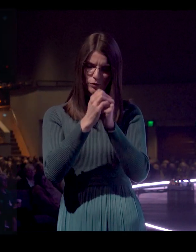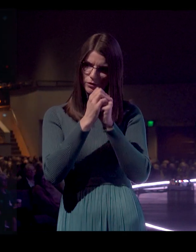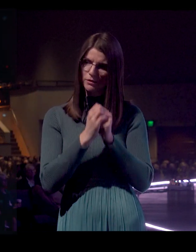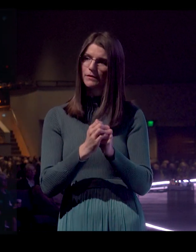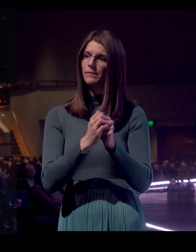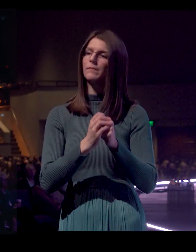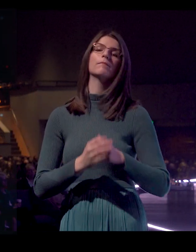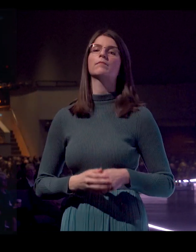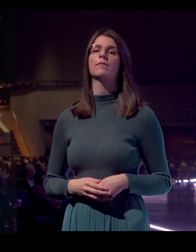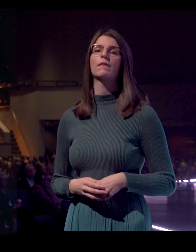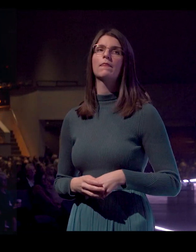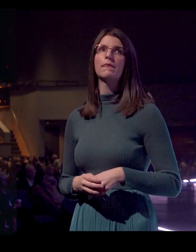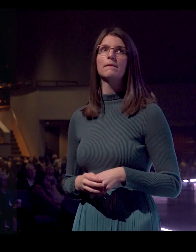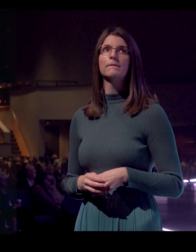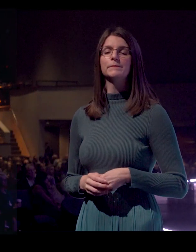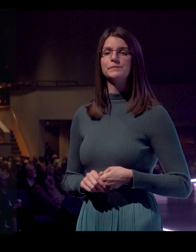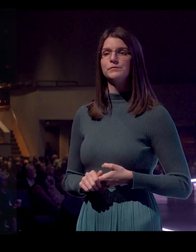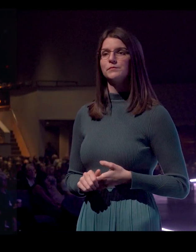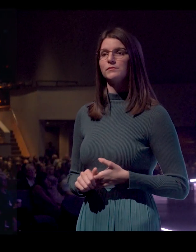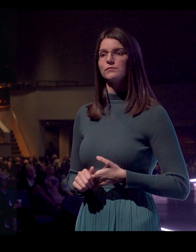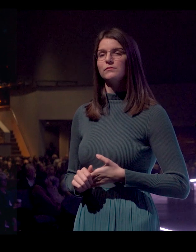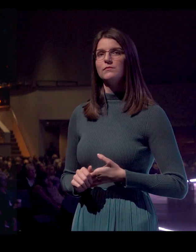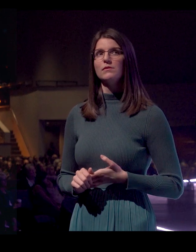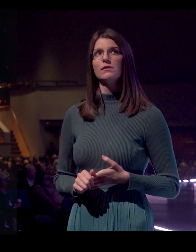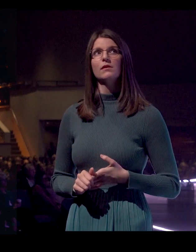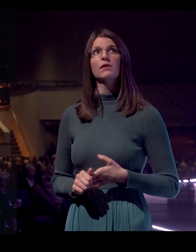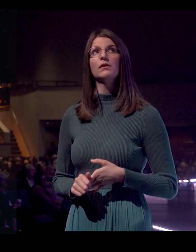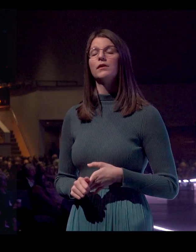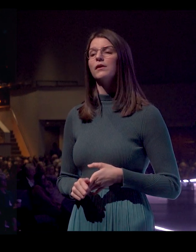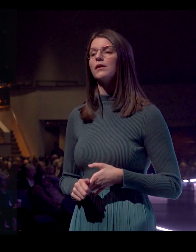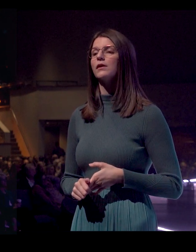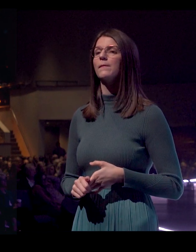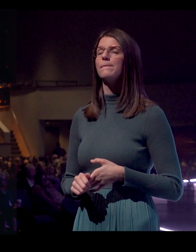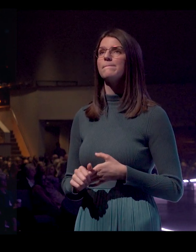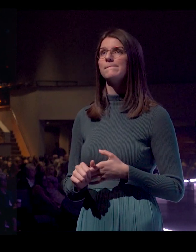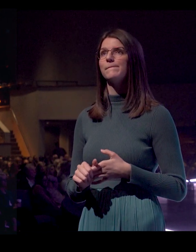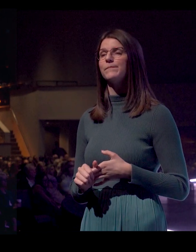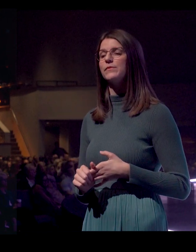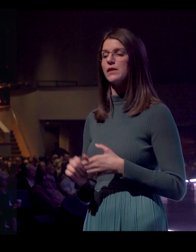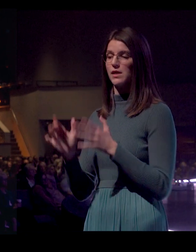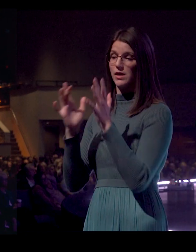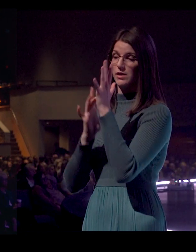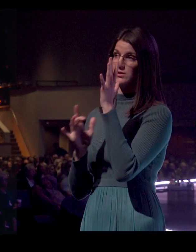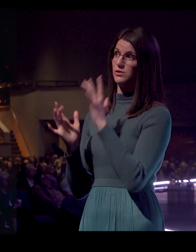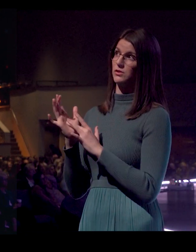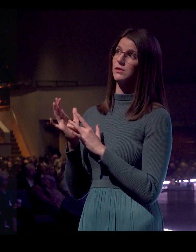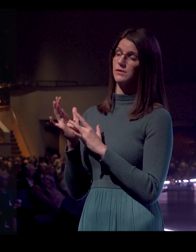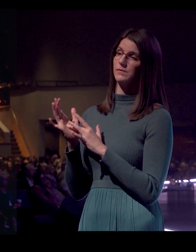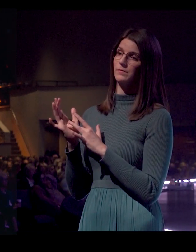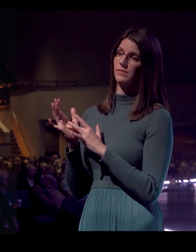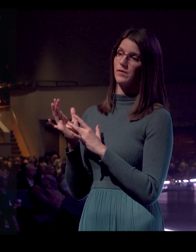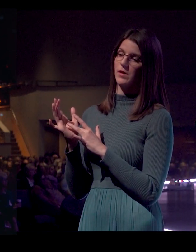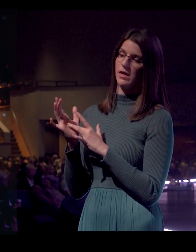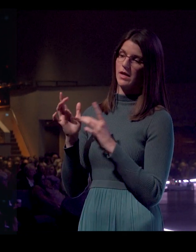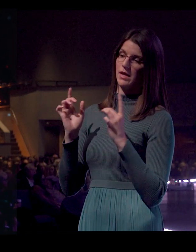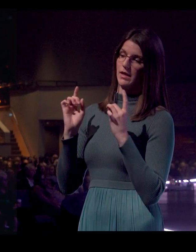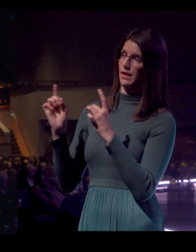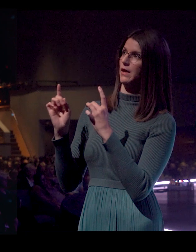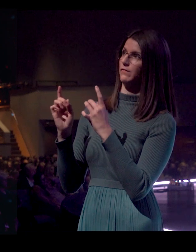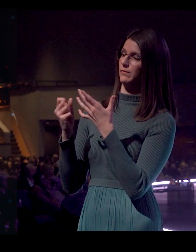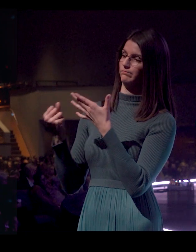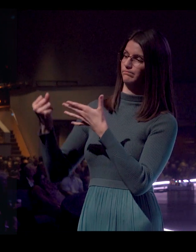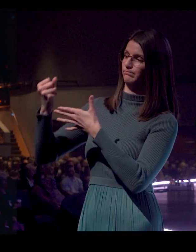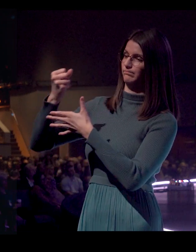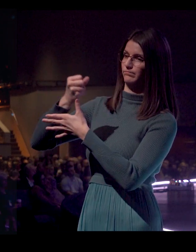To give Jesus first place in your life, to place your value and